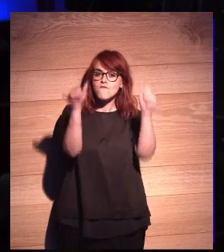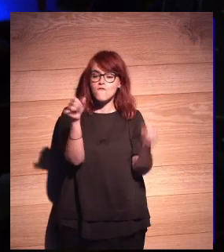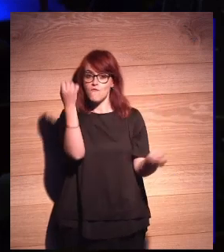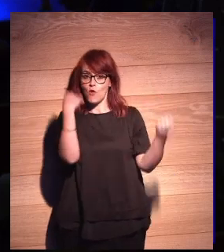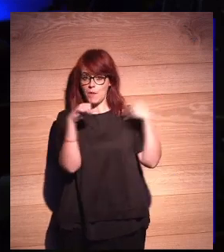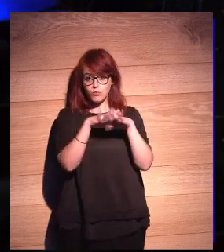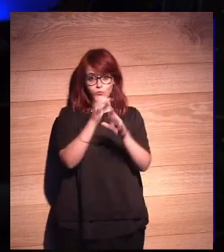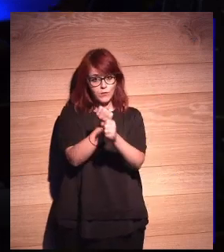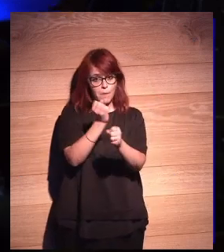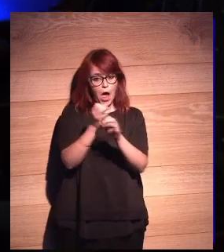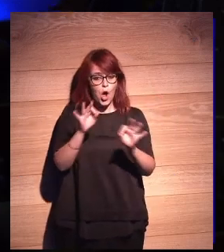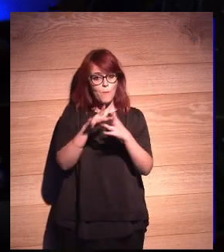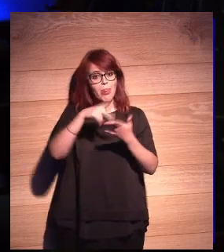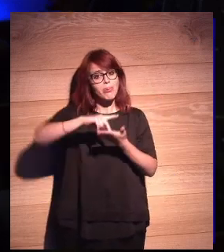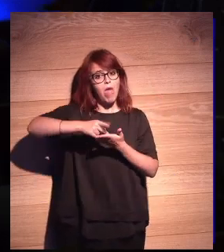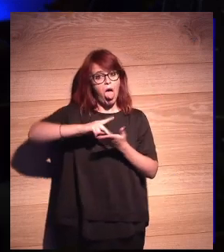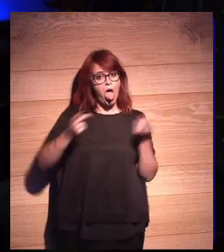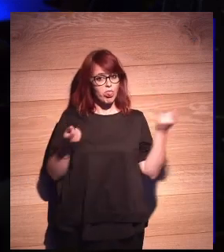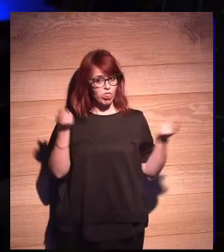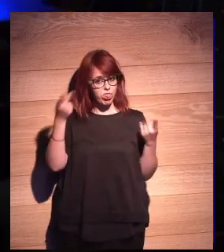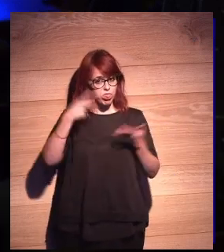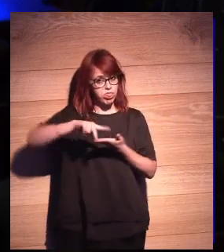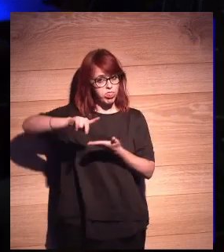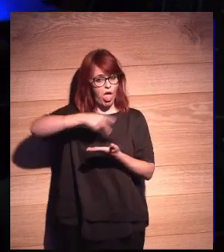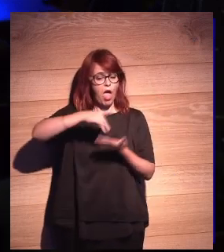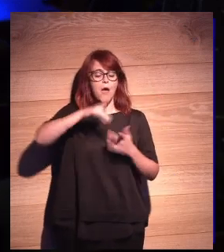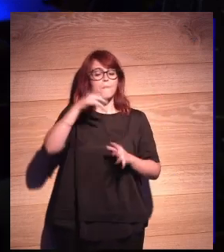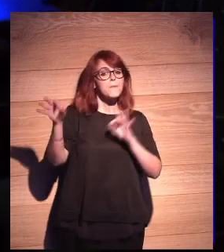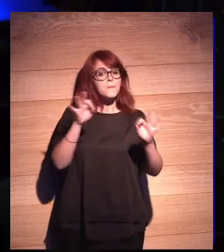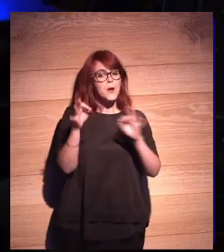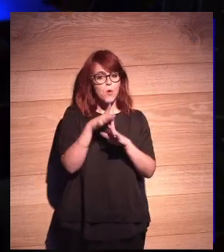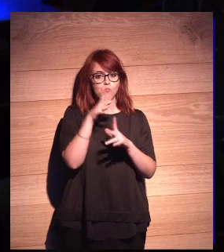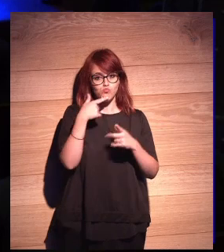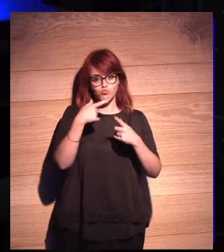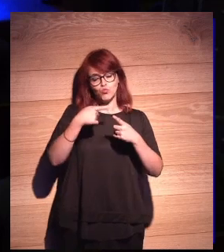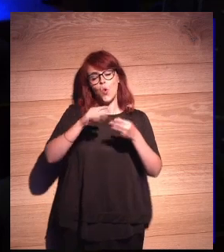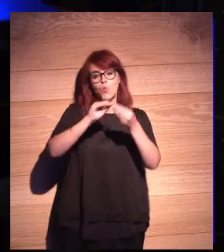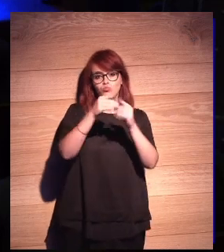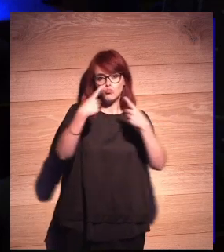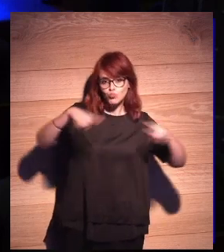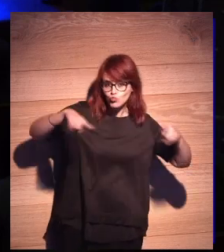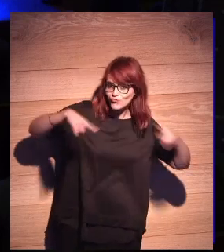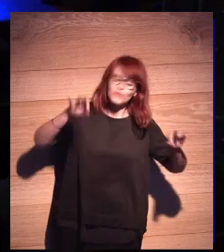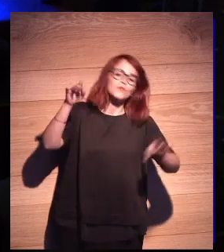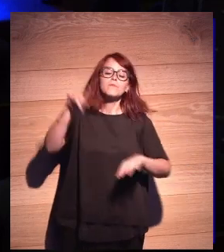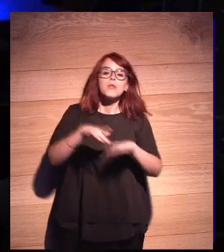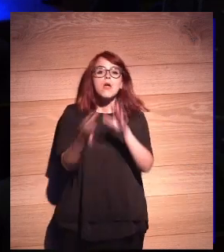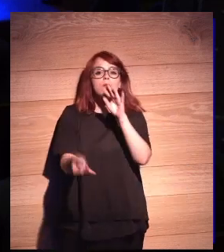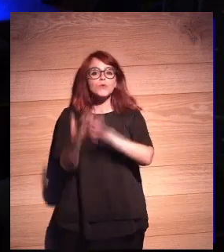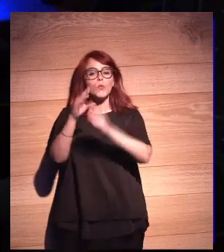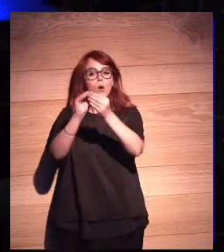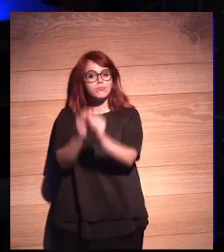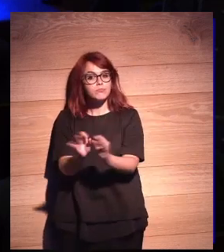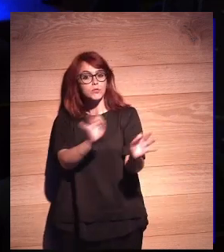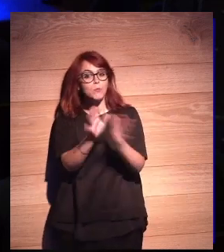For instance, I work a lot for dancing, composing for dancing, and we produce